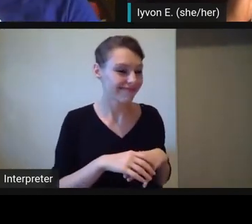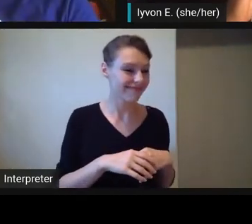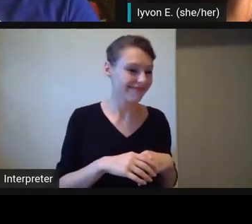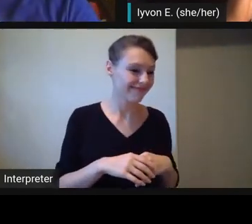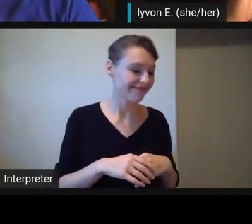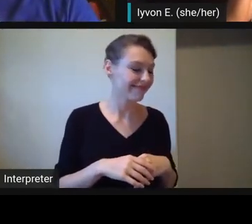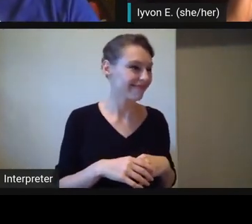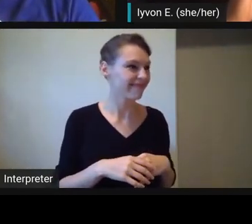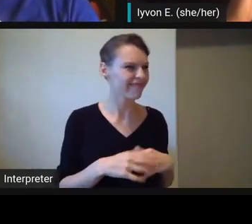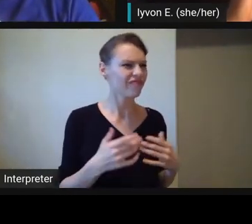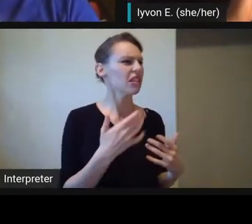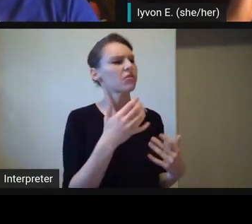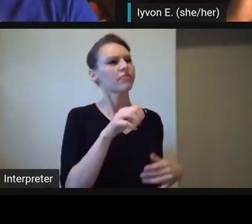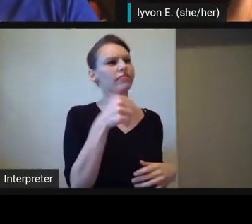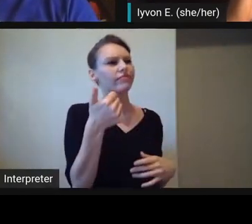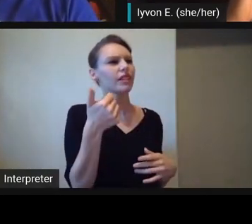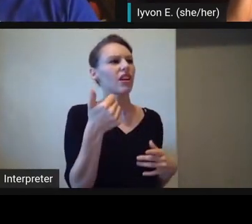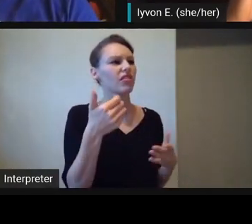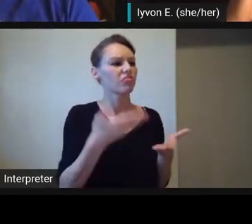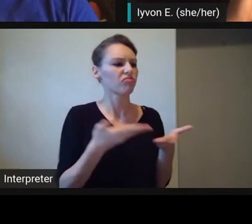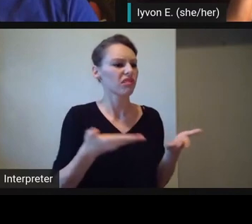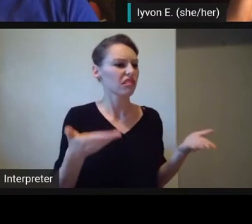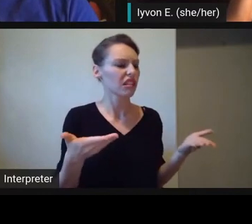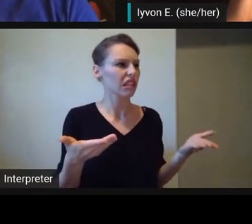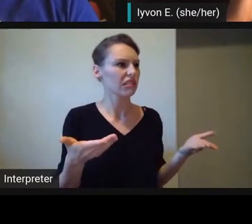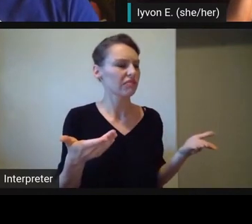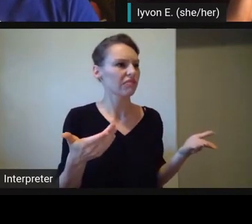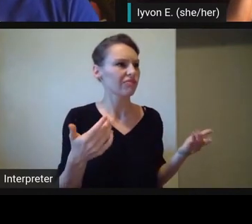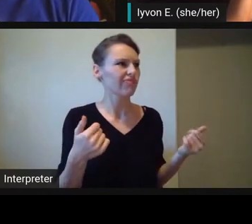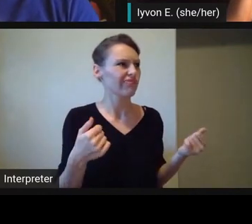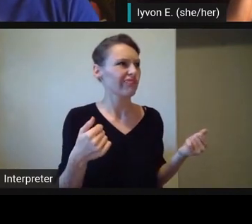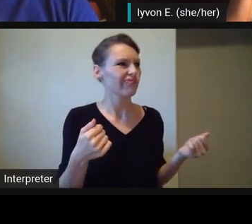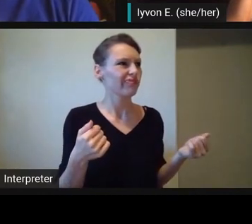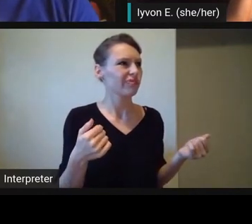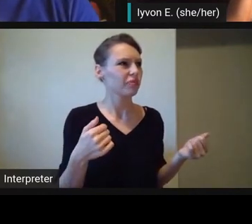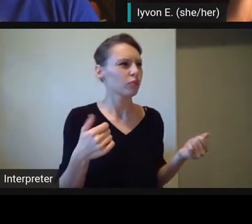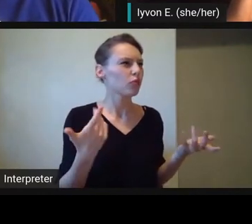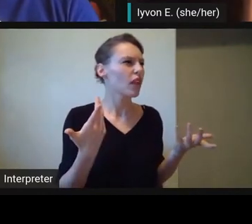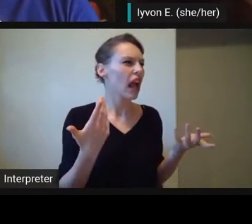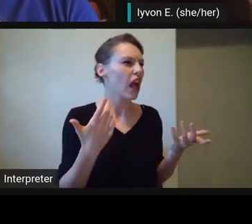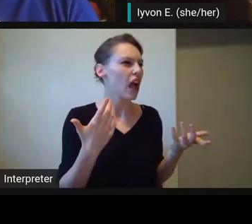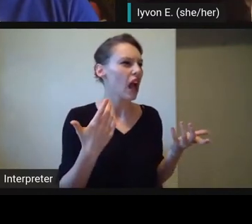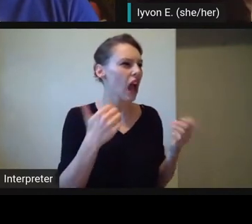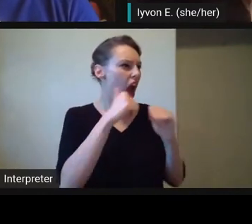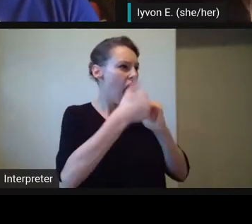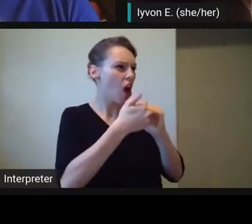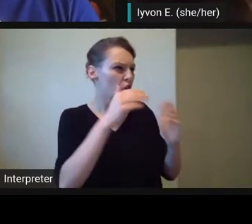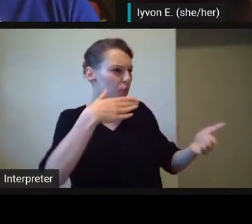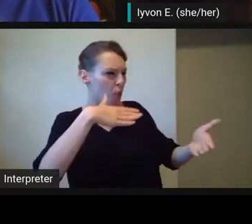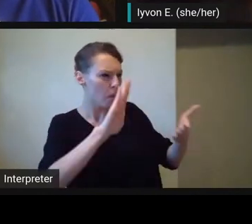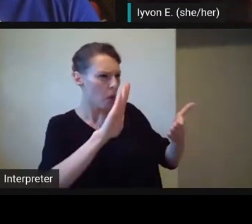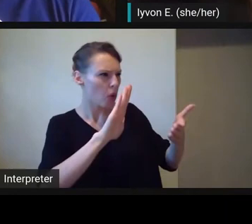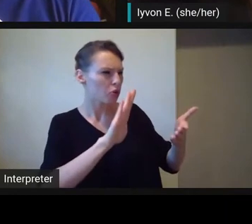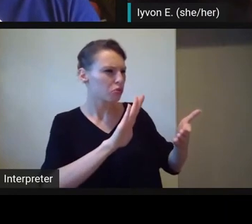And I think that's, like, I know that one of the things that we were asked to do is sort of, like, talk about, like, what are the tips and tricks? And I think about, like, what are some